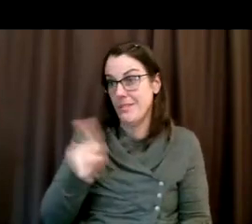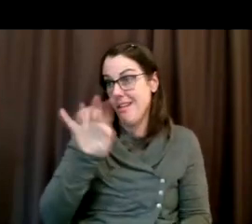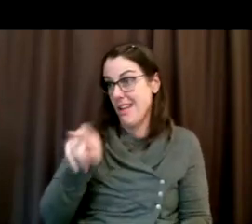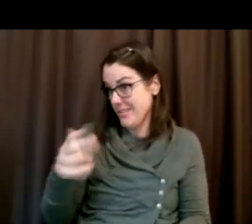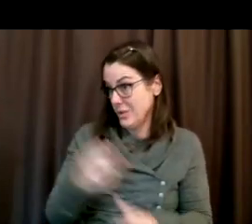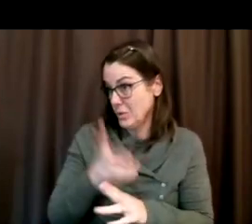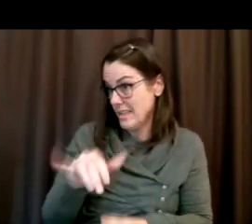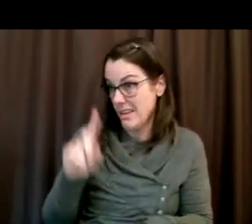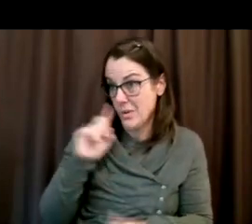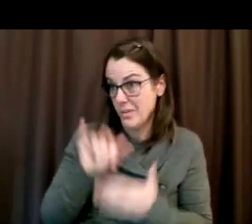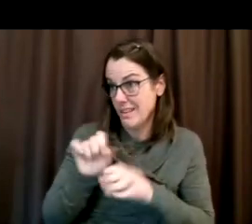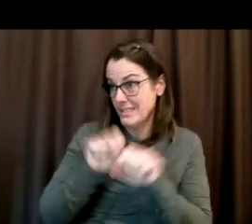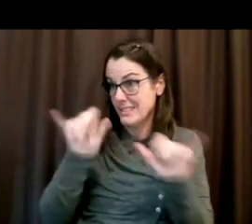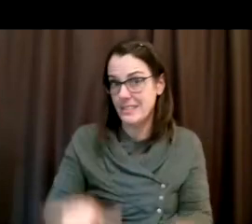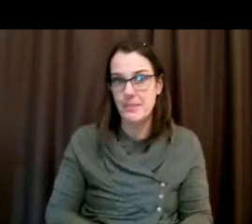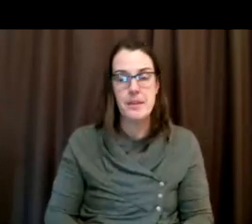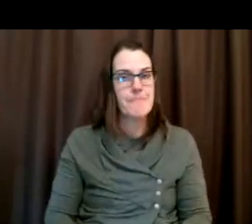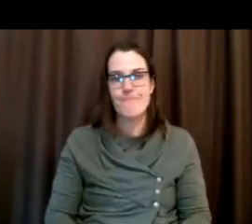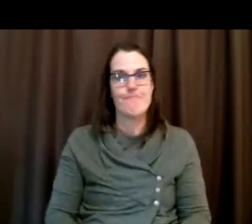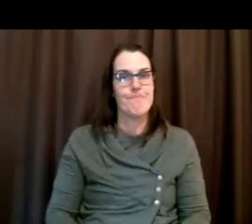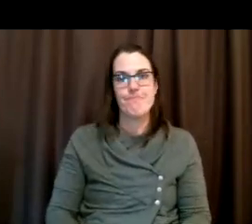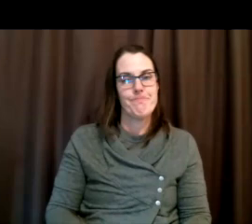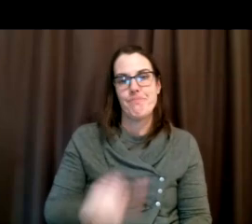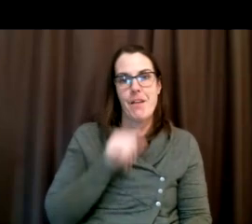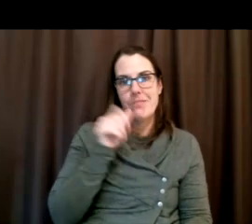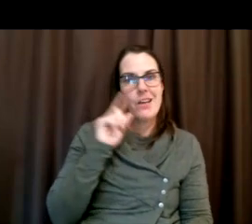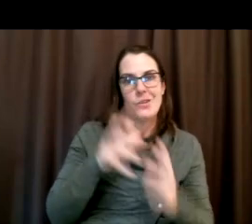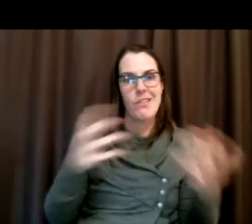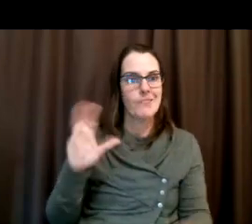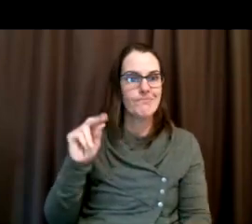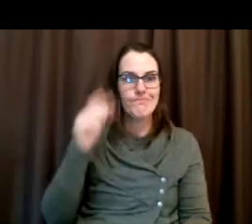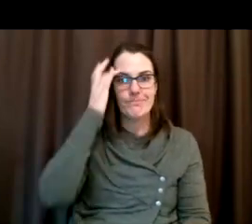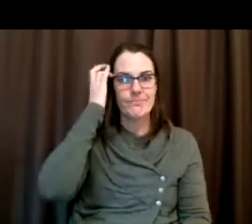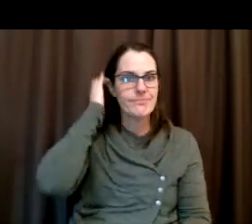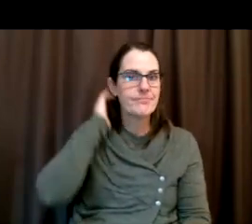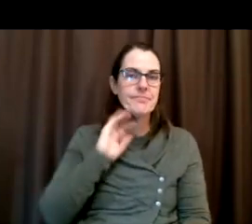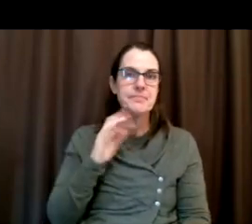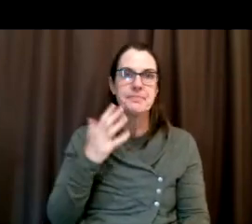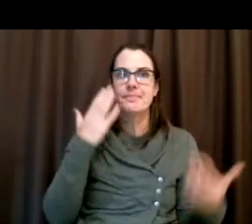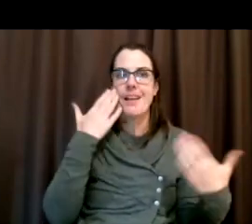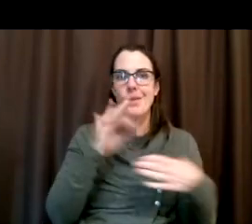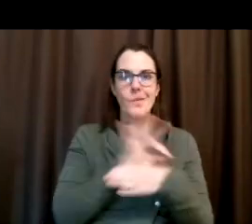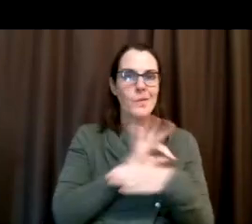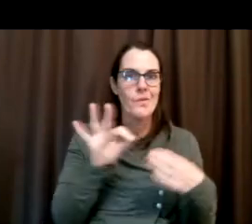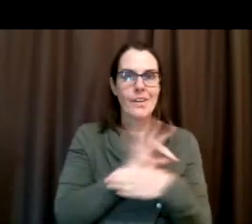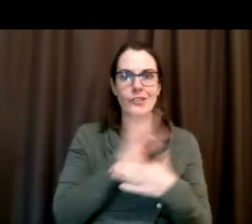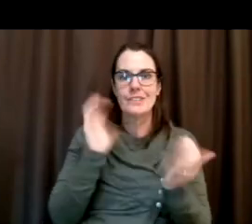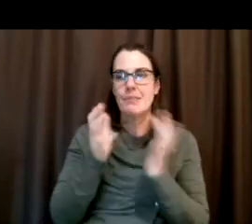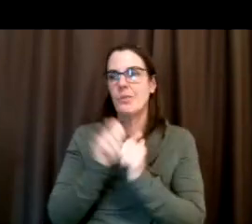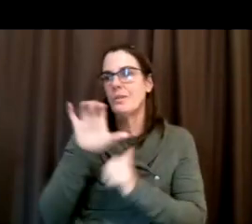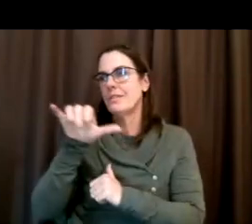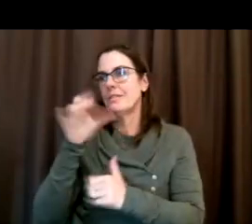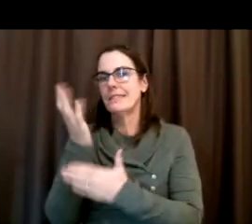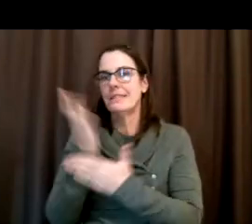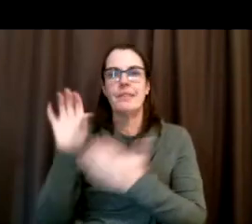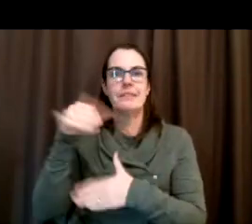system? Not much. I don't know what its functionality is compared to some of these, I guess,